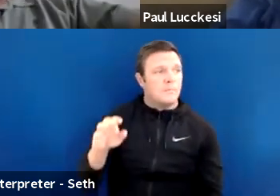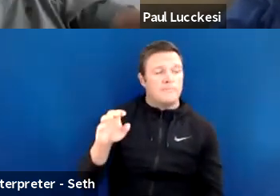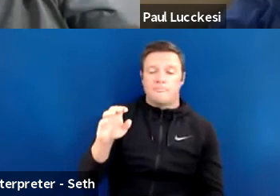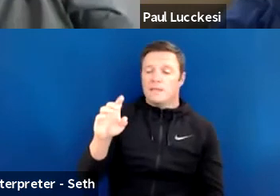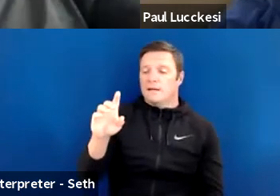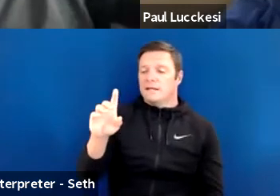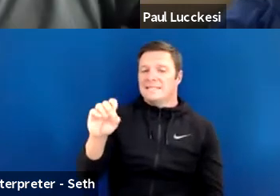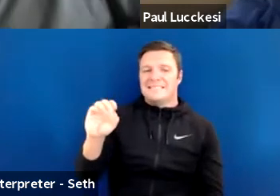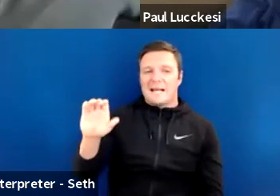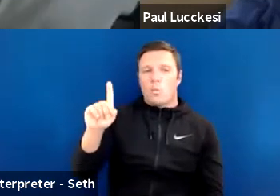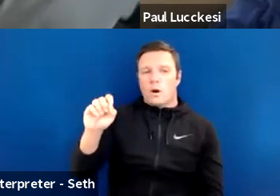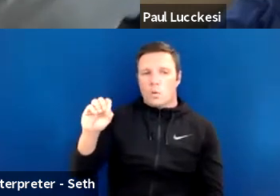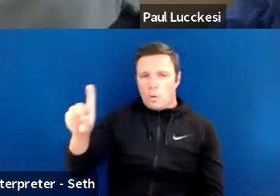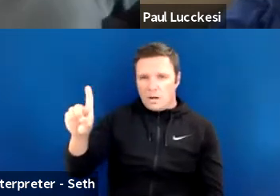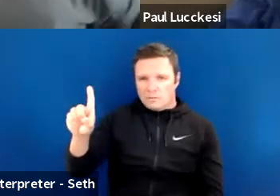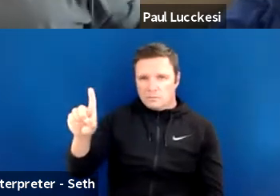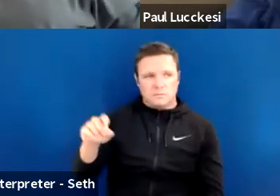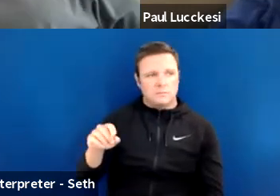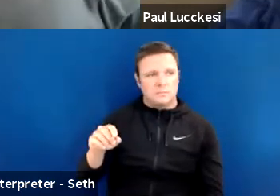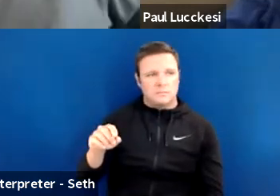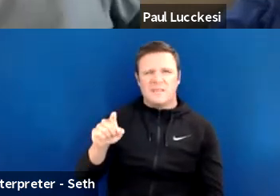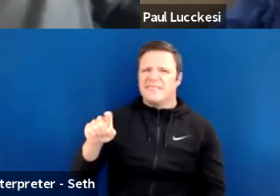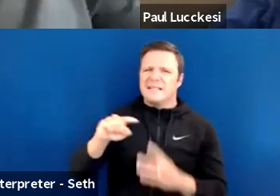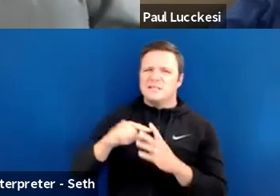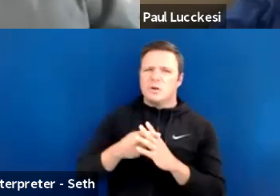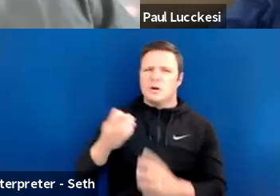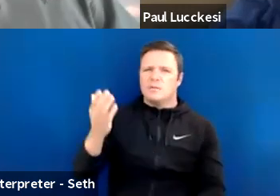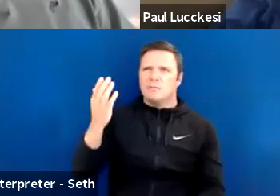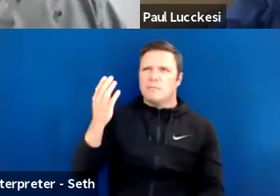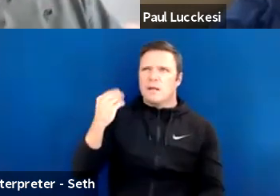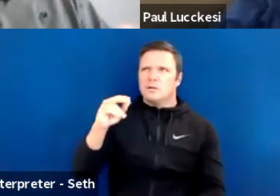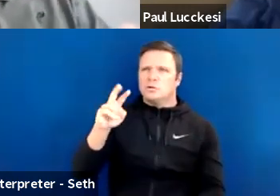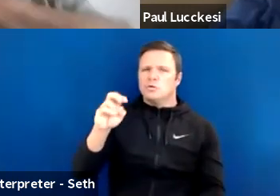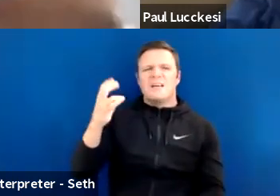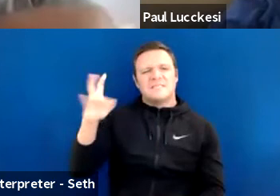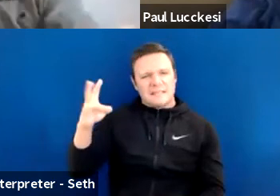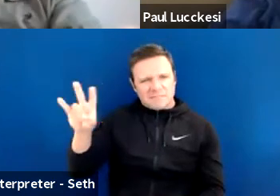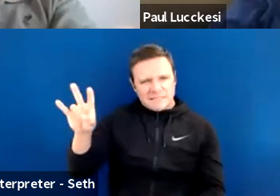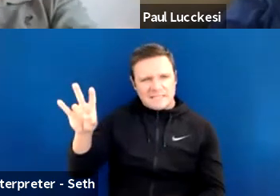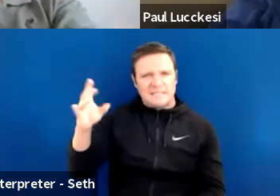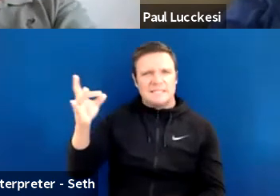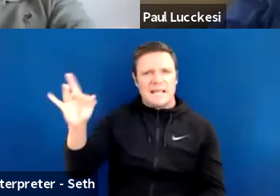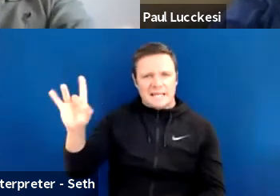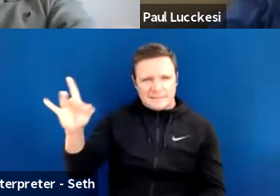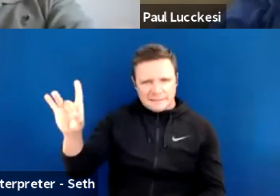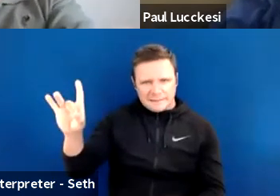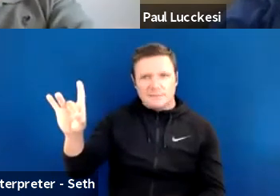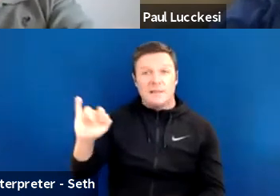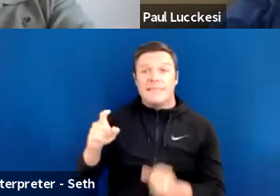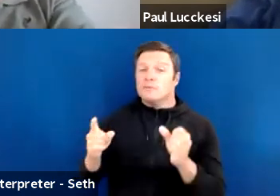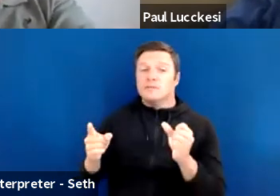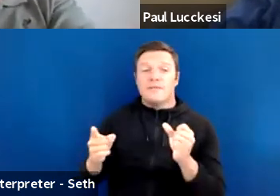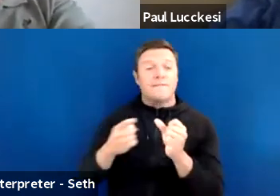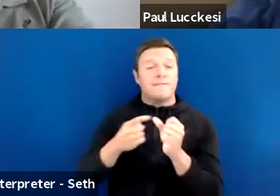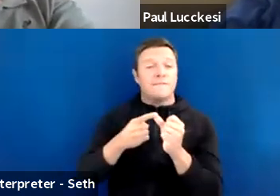the first, that started in 2017, 2018. And that was our first run